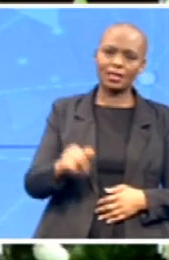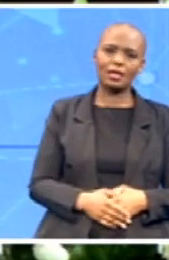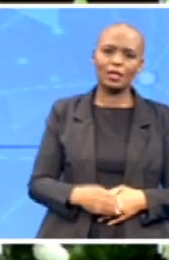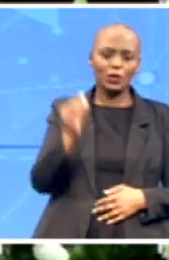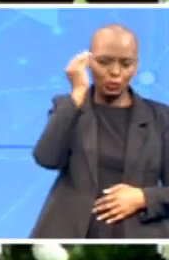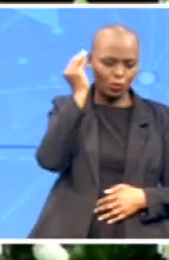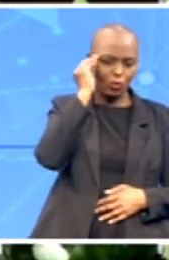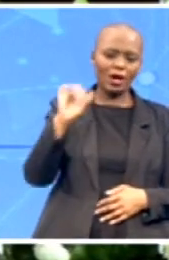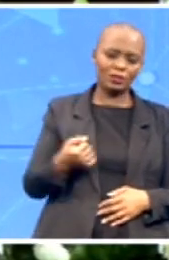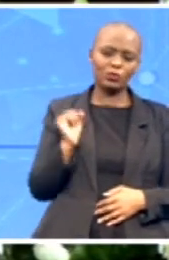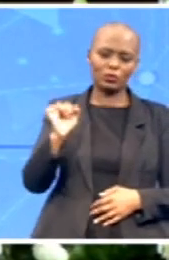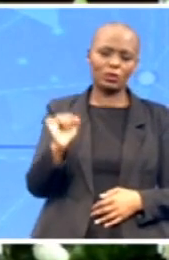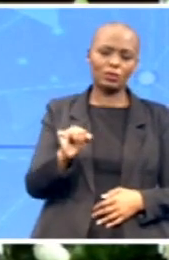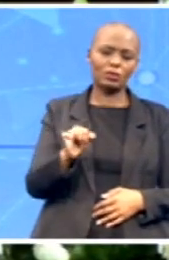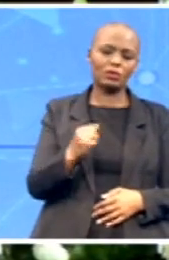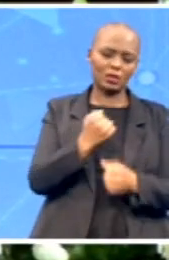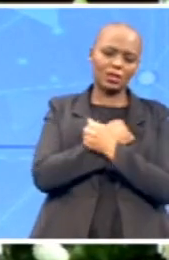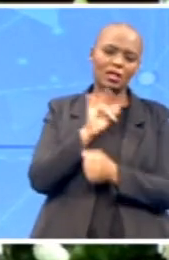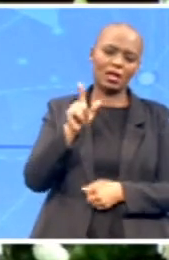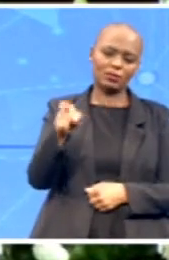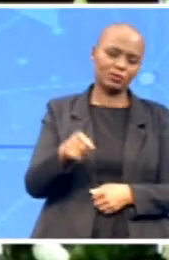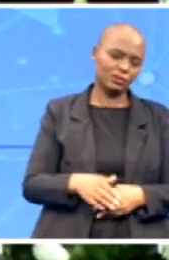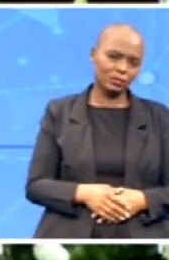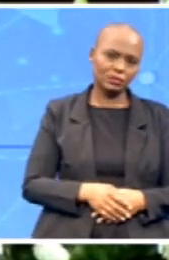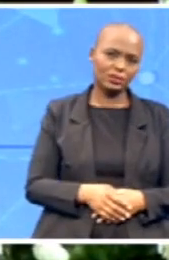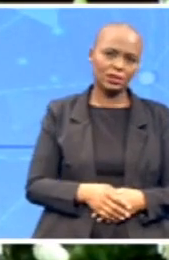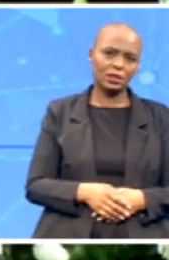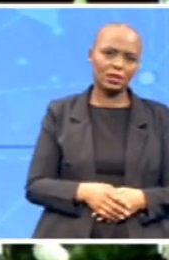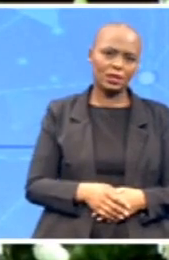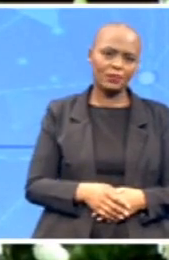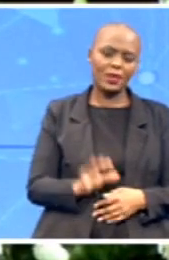you had a husband that cared for you, I know.